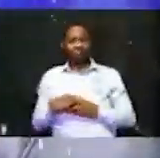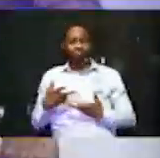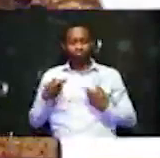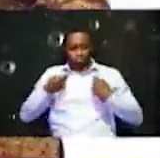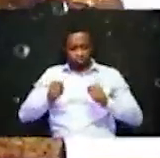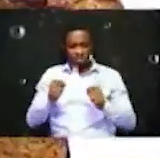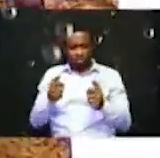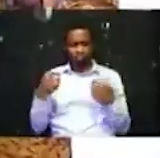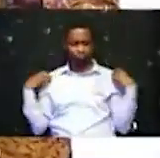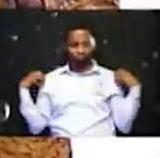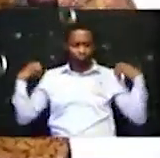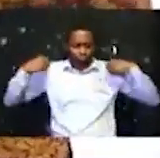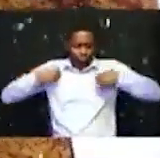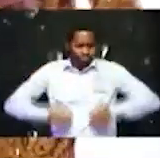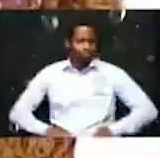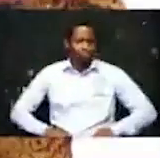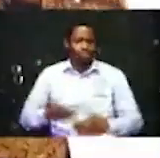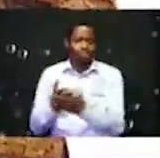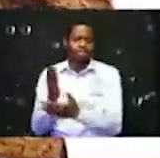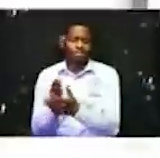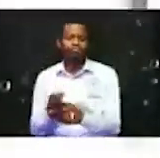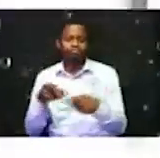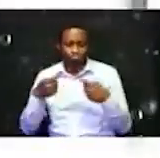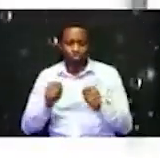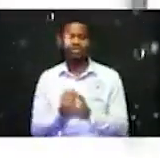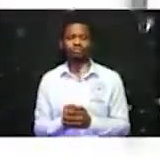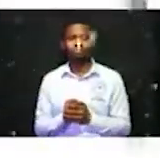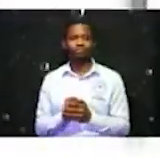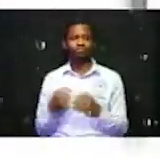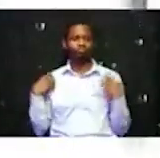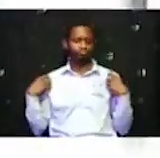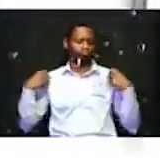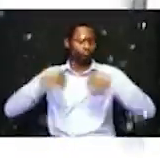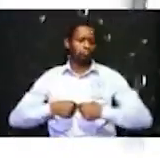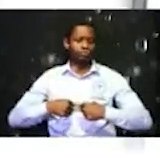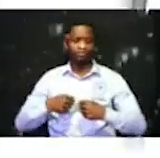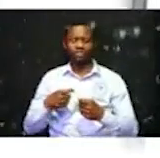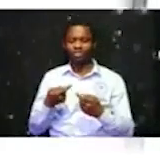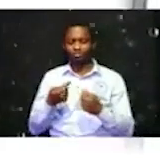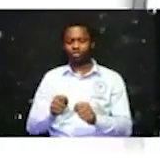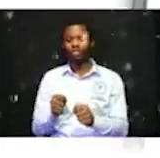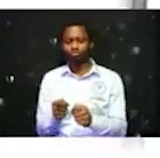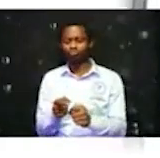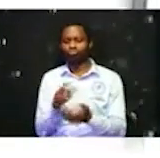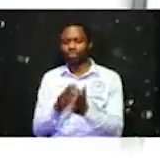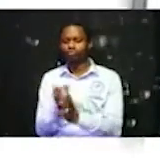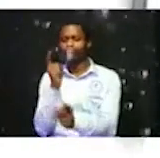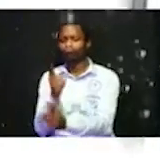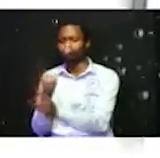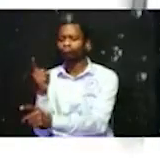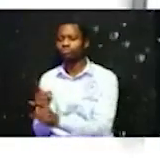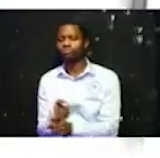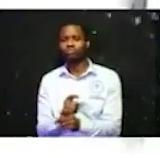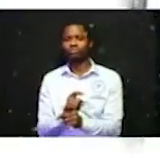on righteousness. Mumaye momoden si ebe fra. And try to administer justice. Na ye momodin si ebe di aten train.